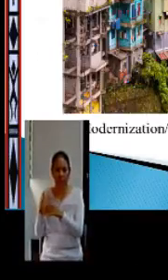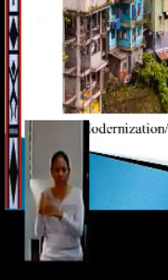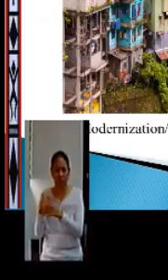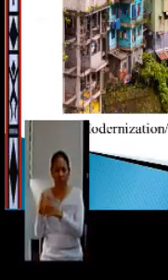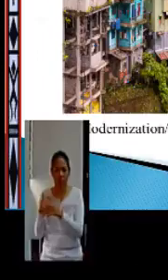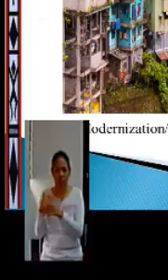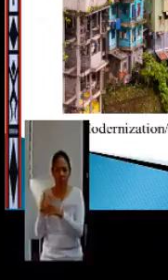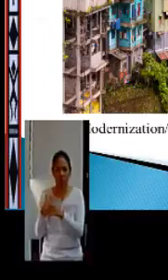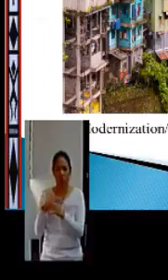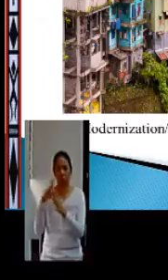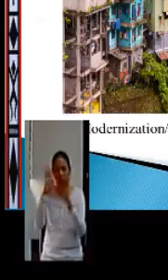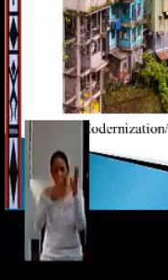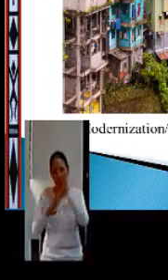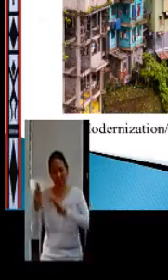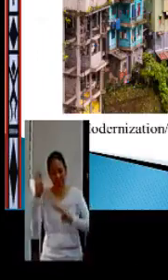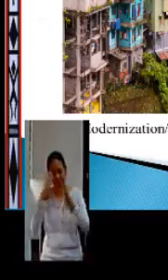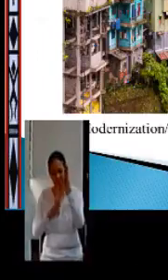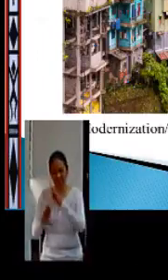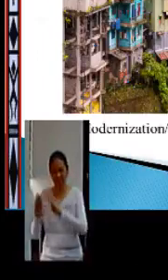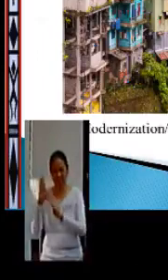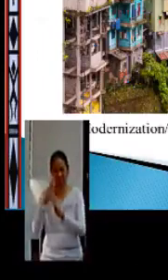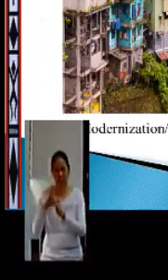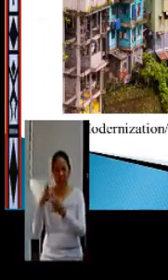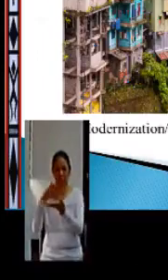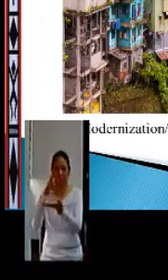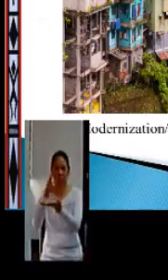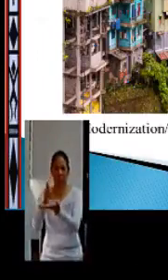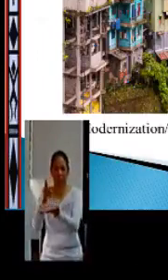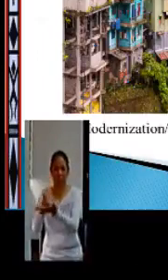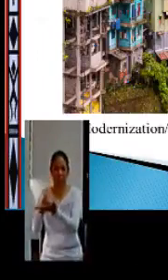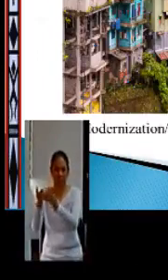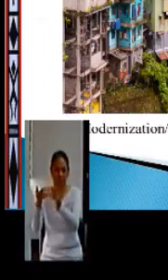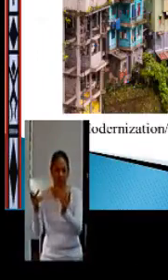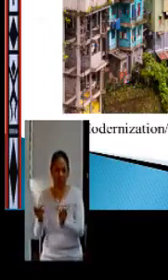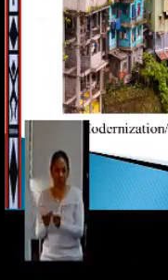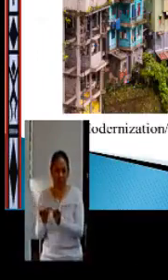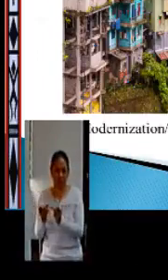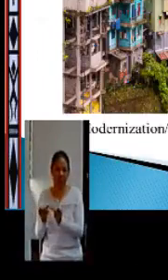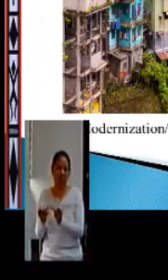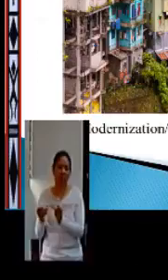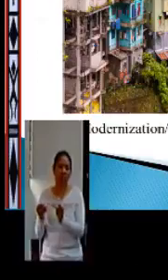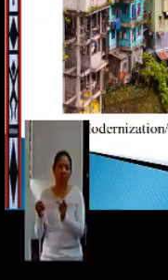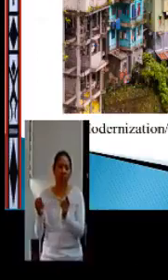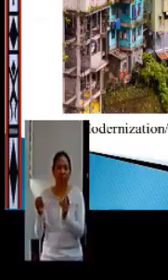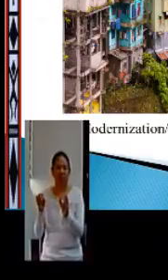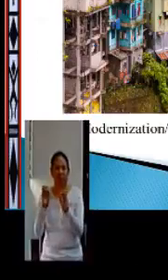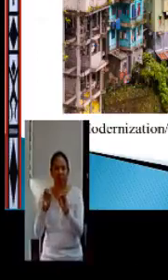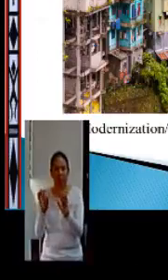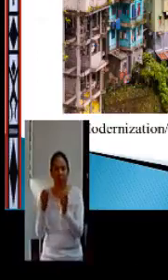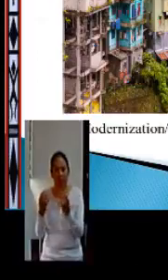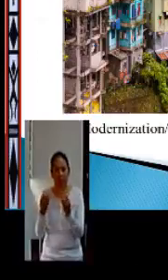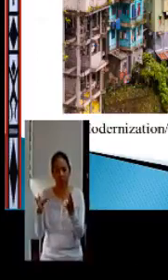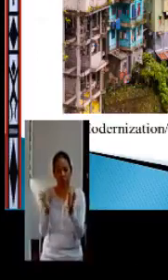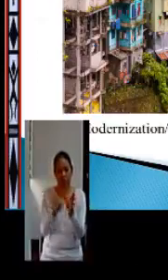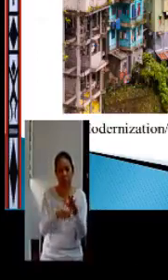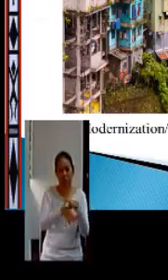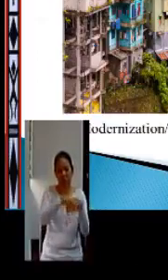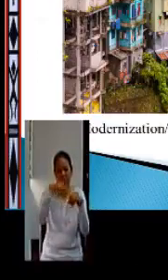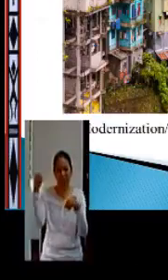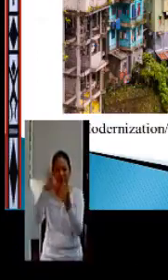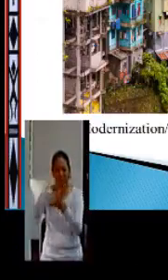be putting into our place. That's why kung pwede rin pakitignan yung mga ganito, if we